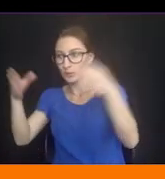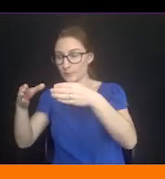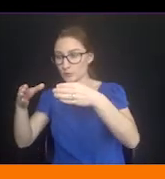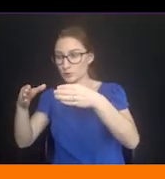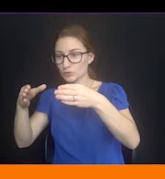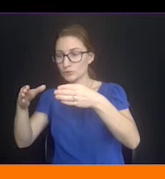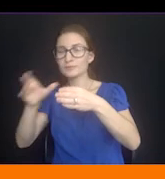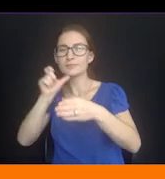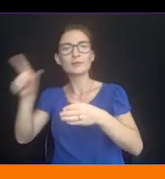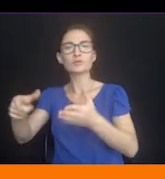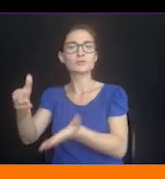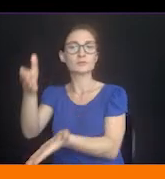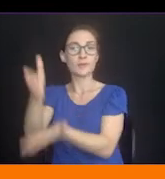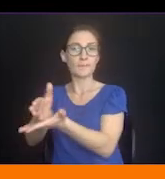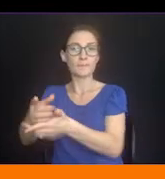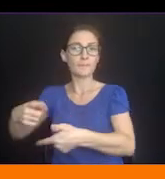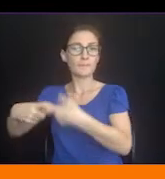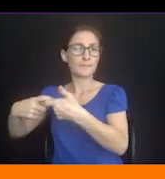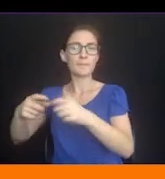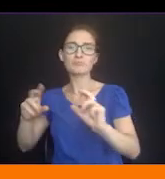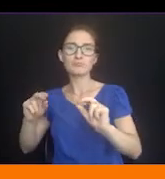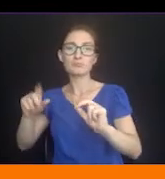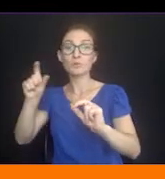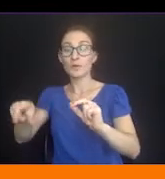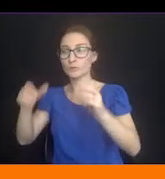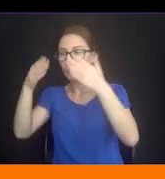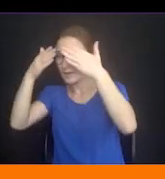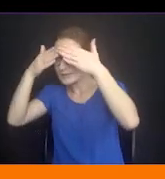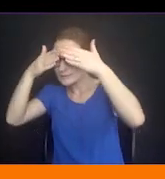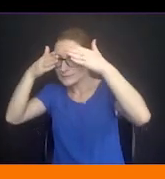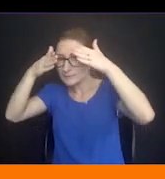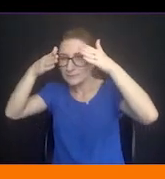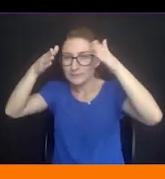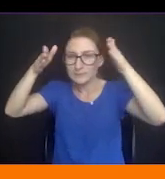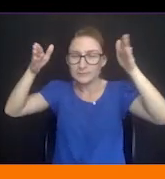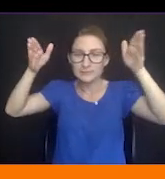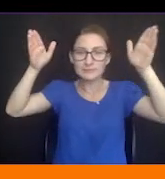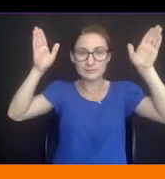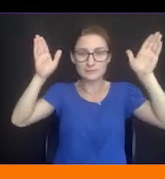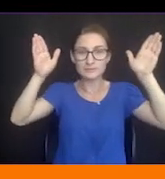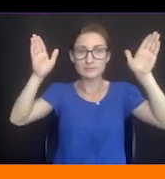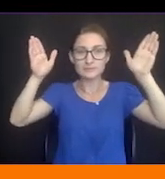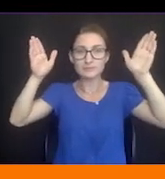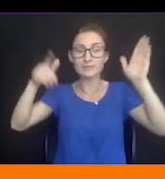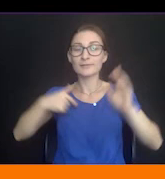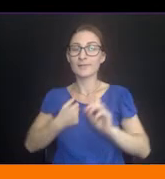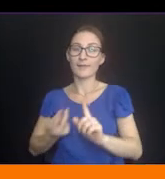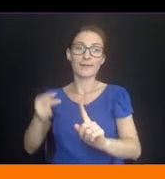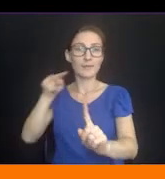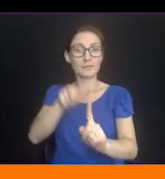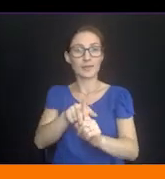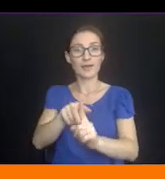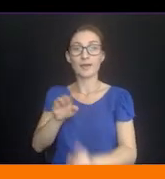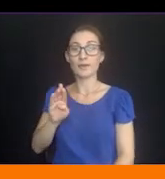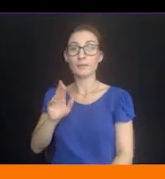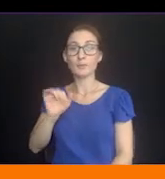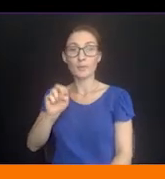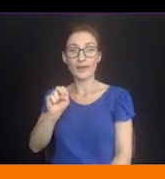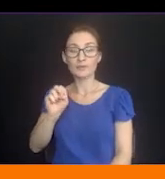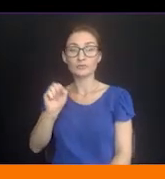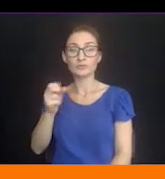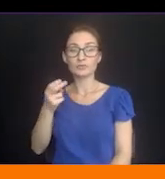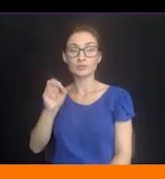when I realized I was in tunnel vision, I didn't just stop there. I allowed my brain to open up